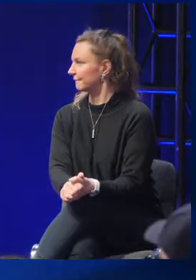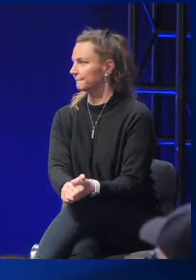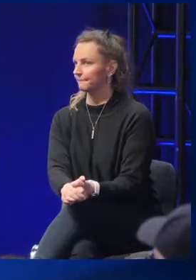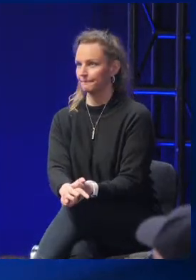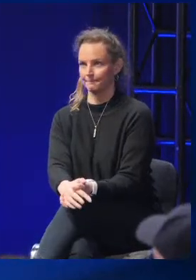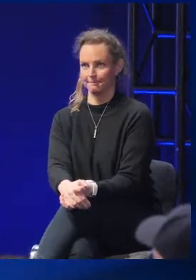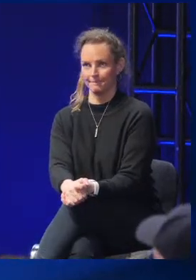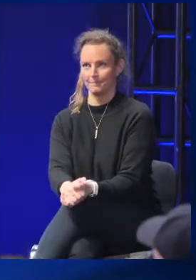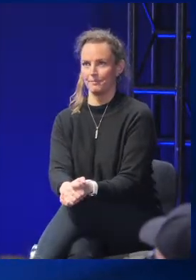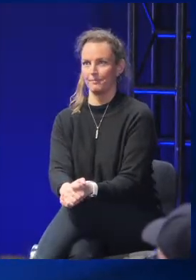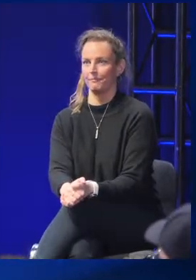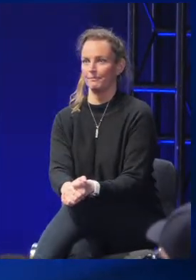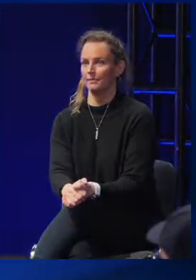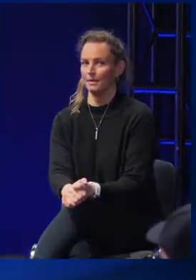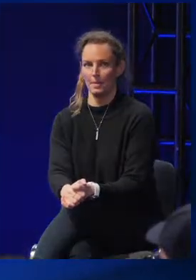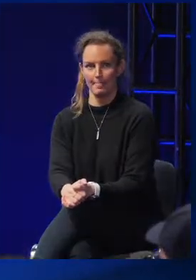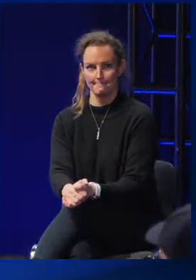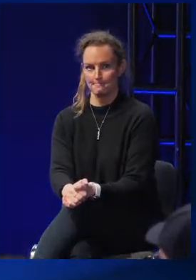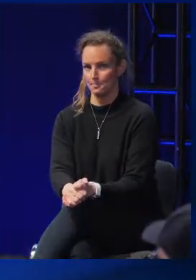No.